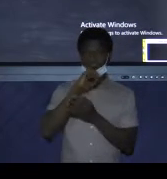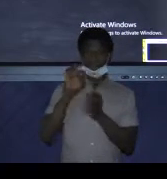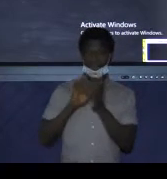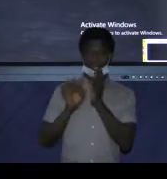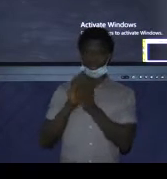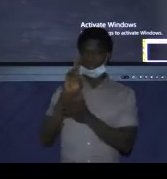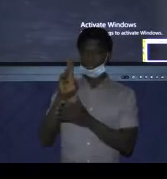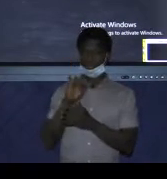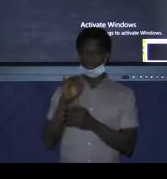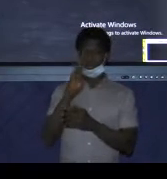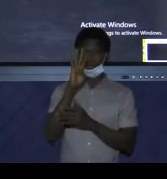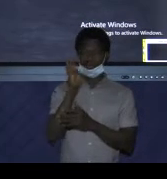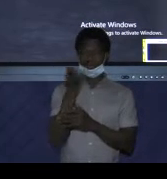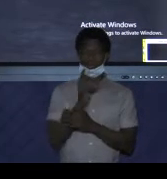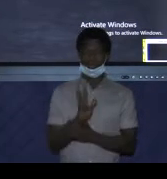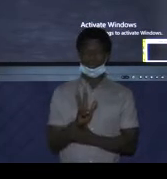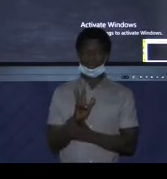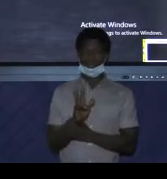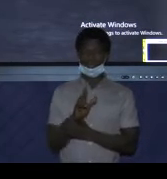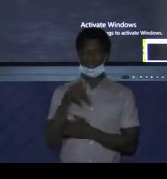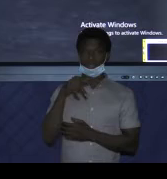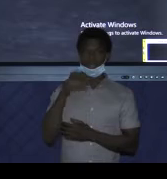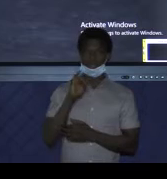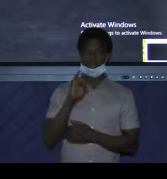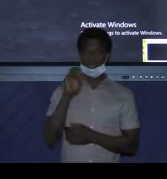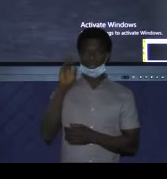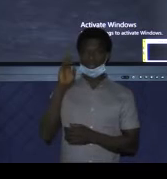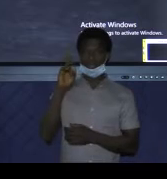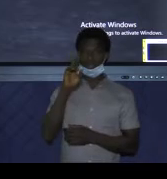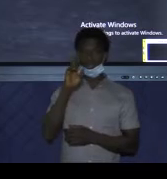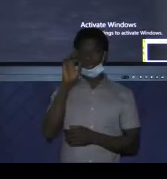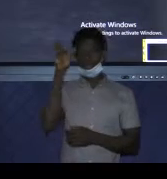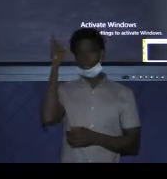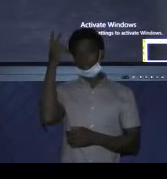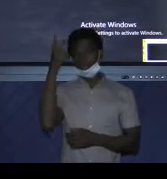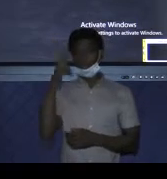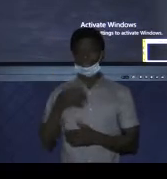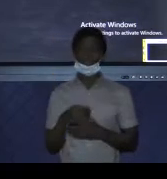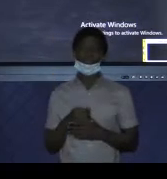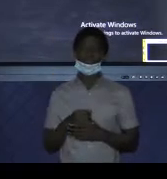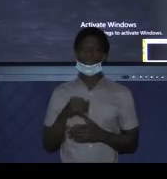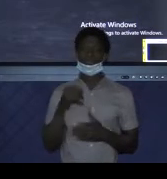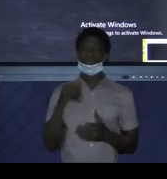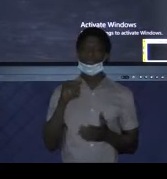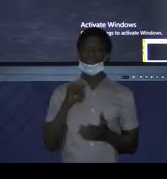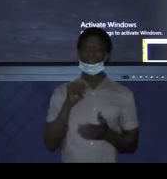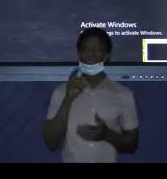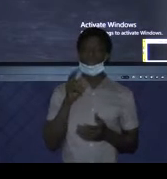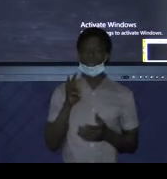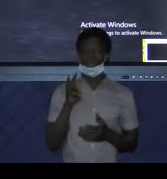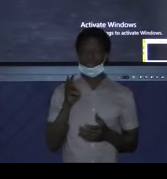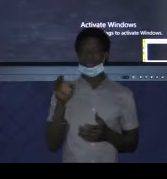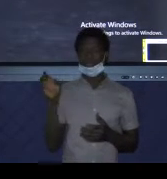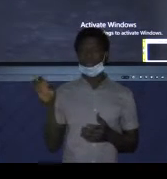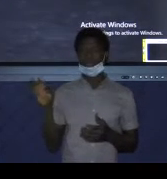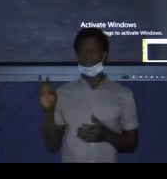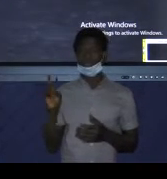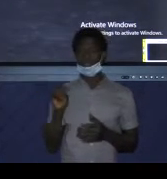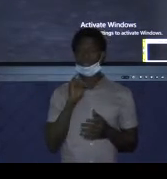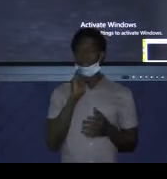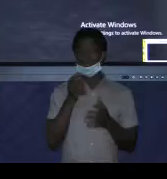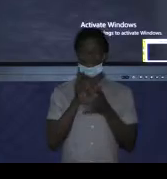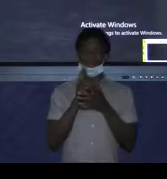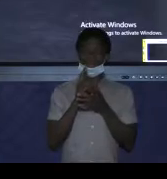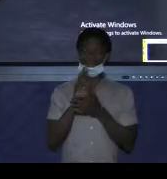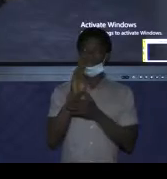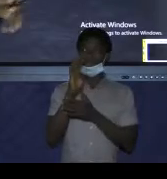calculated using 4 over 3 pi r cubed. Now we know the radius is 6 centimeters. That is 4 over 3 times pi, which is